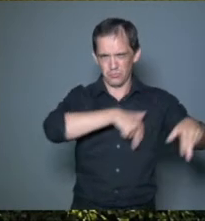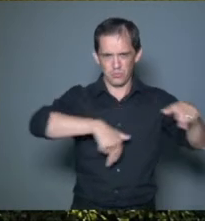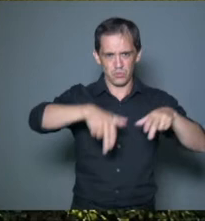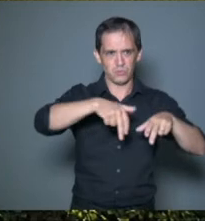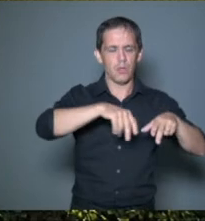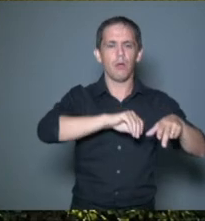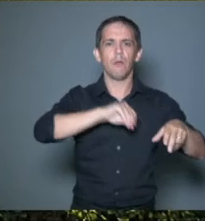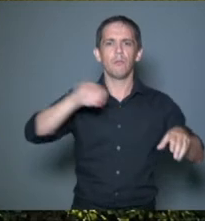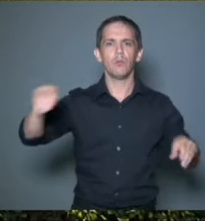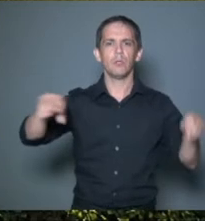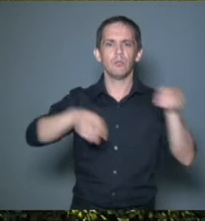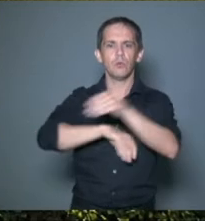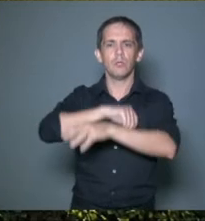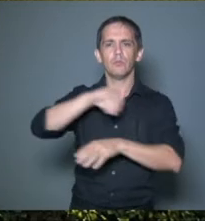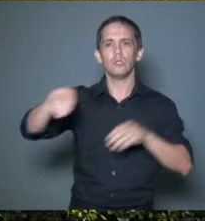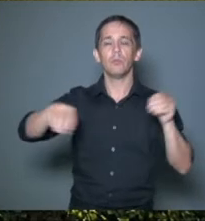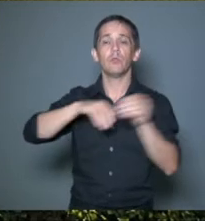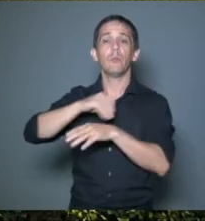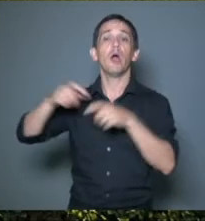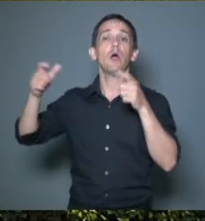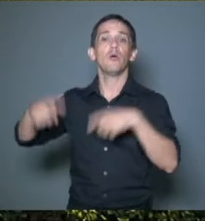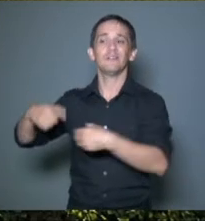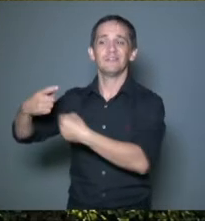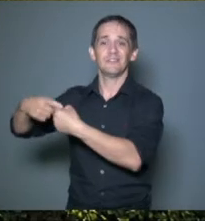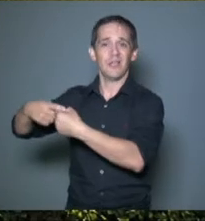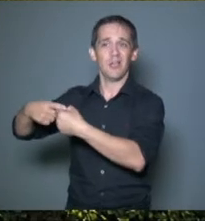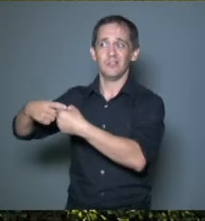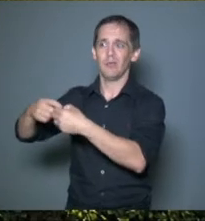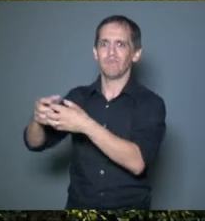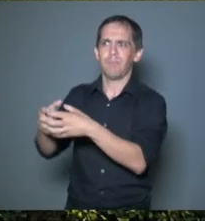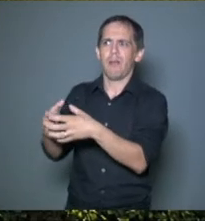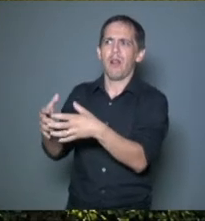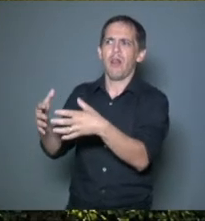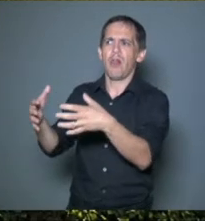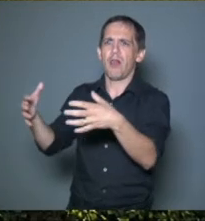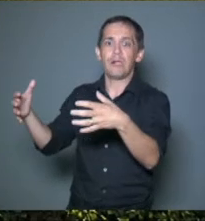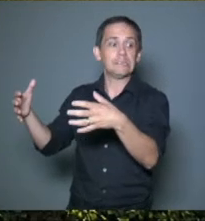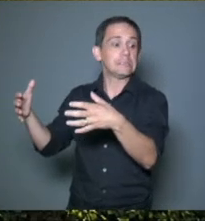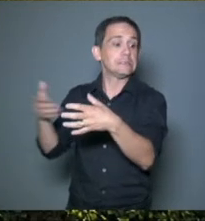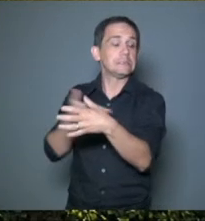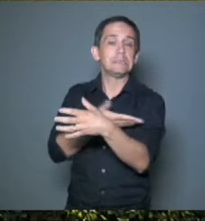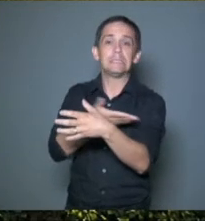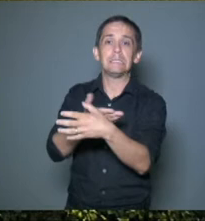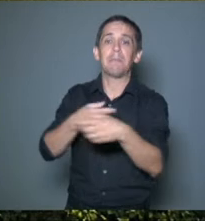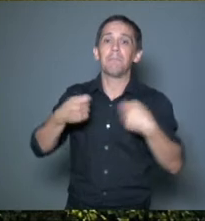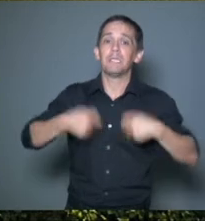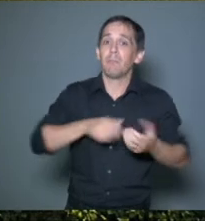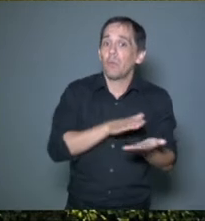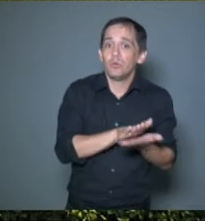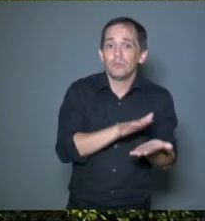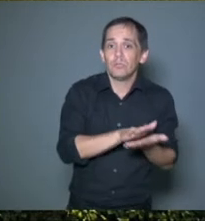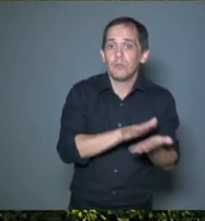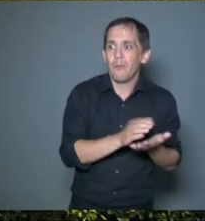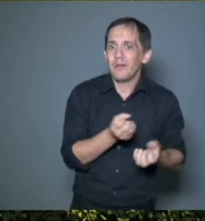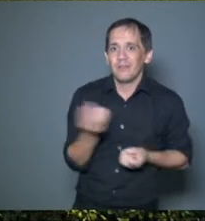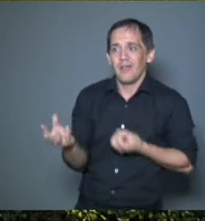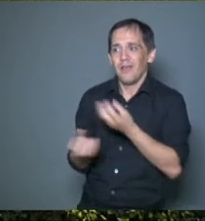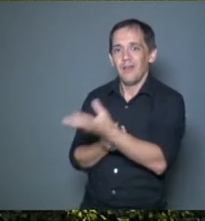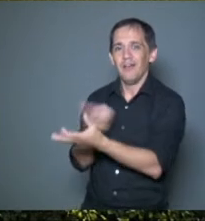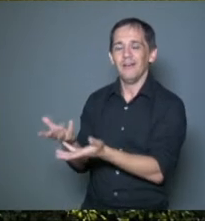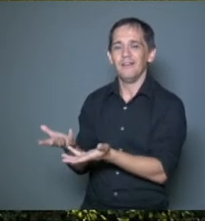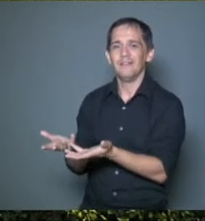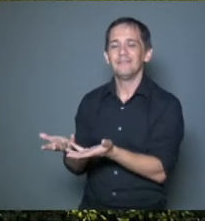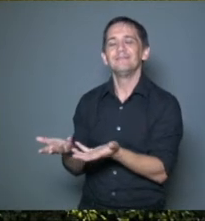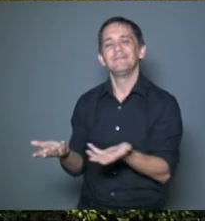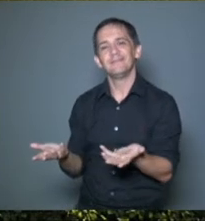drivers that will determine demand growth. If there is demand, somebody will need to produce to meet that demand.